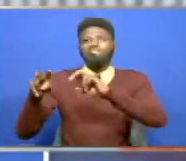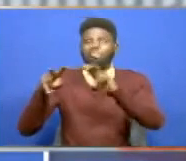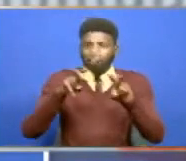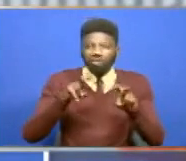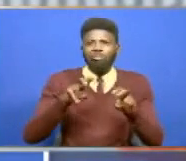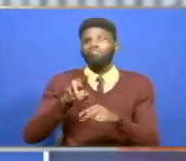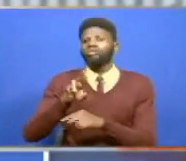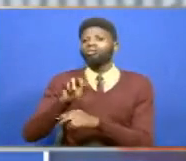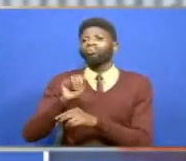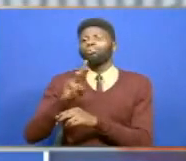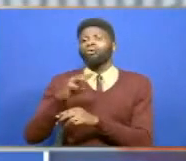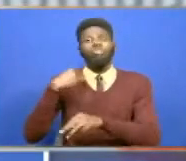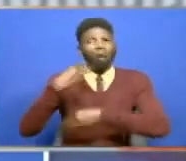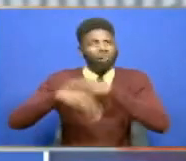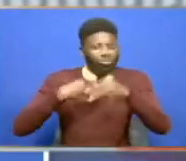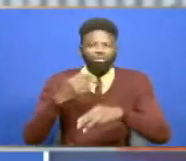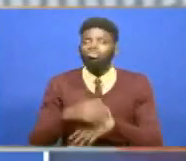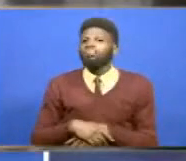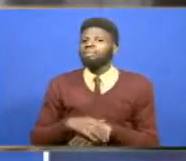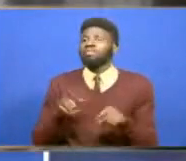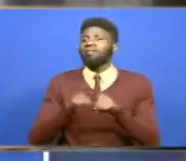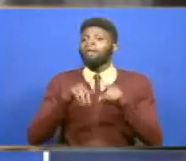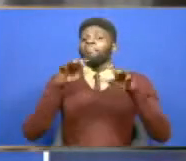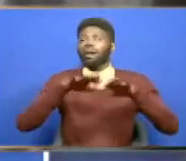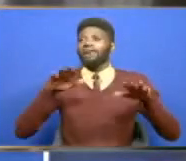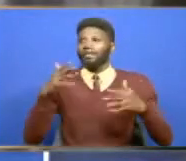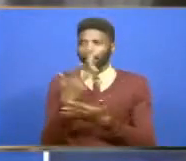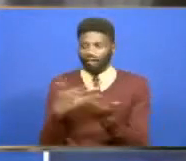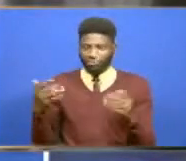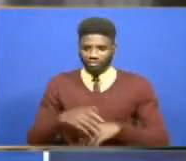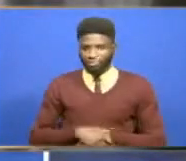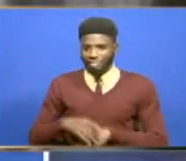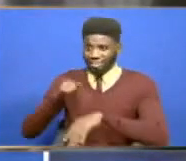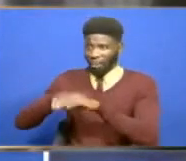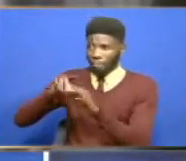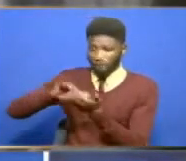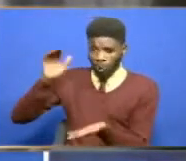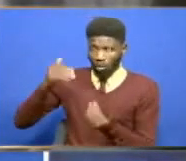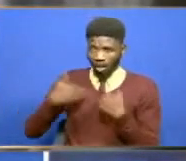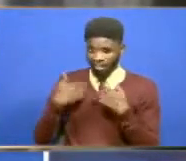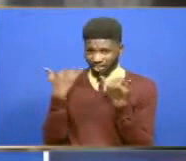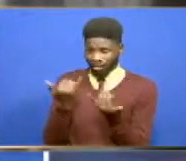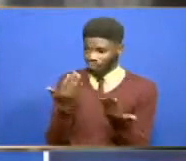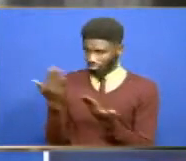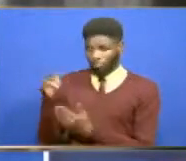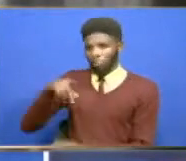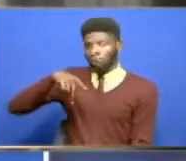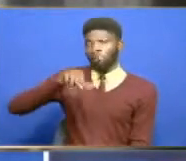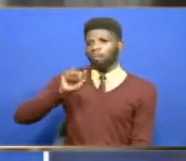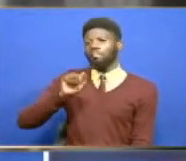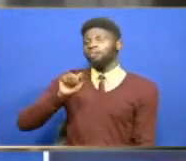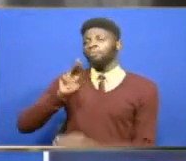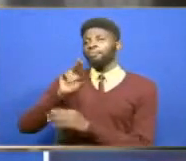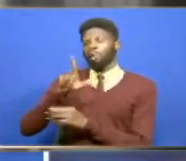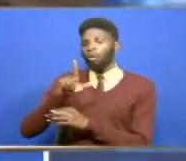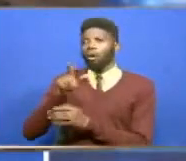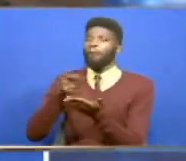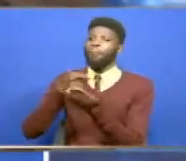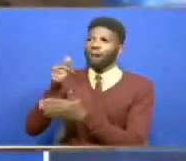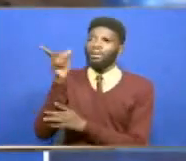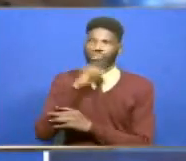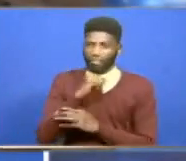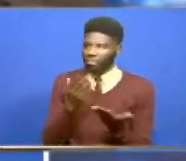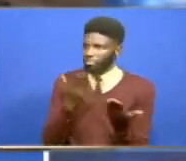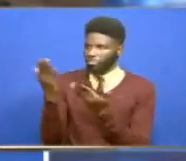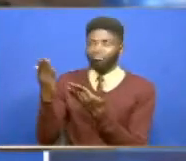in marketing the product. With more time on his hand now, Njuguna procured a state-of-the-art